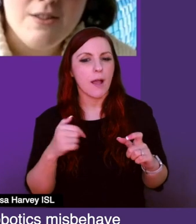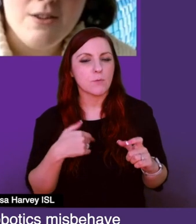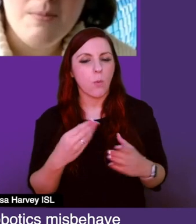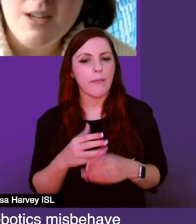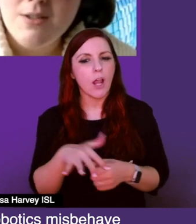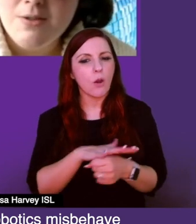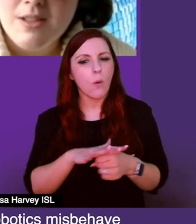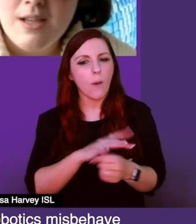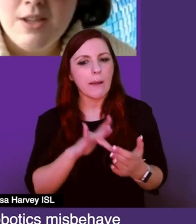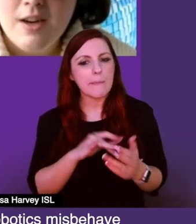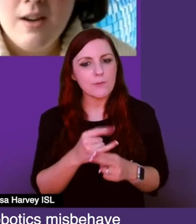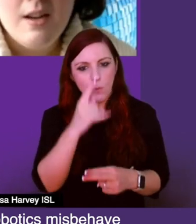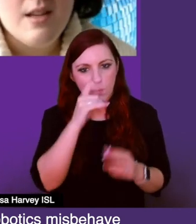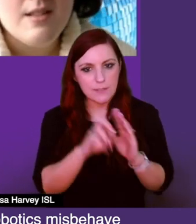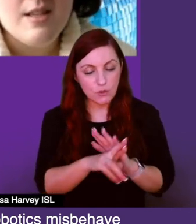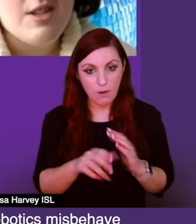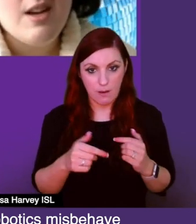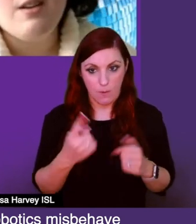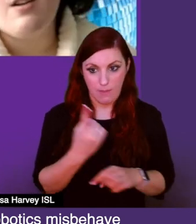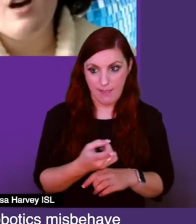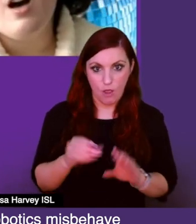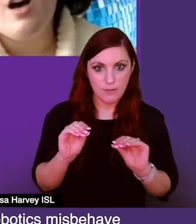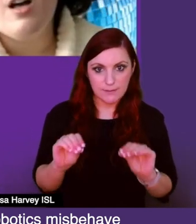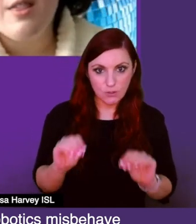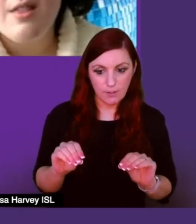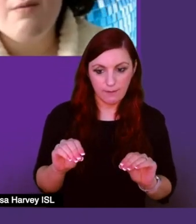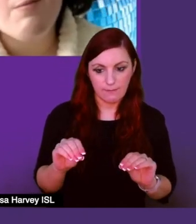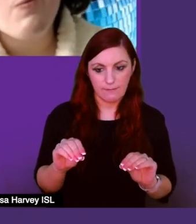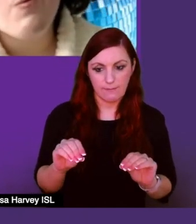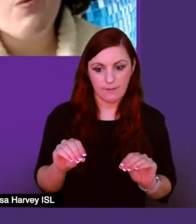a local middle school teacher that's teaching